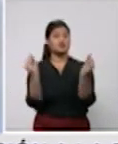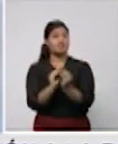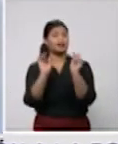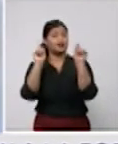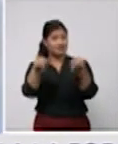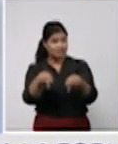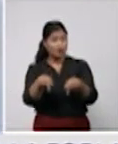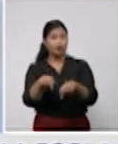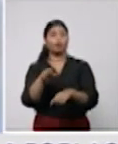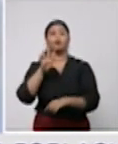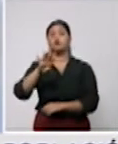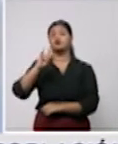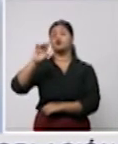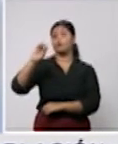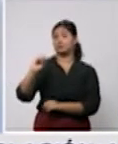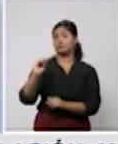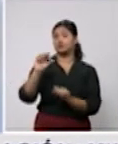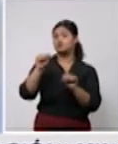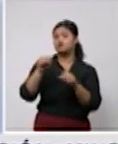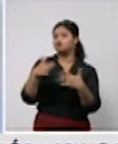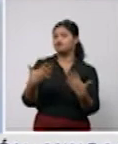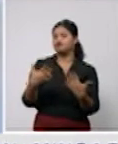thus far in Cuba,